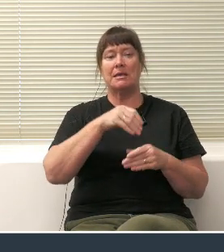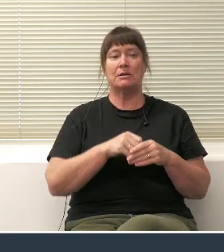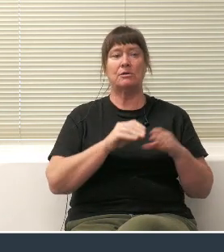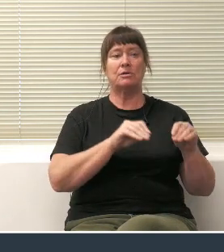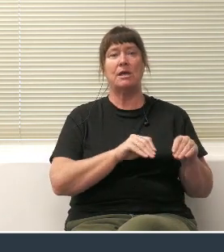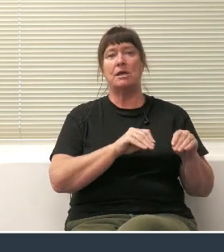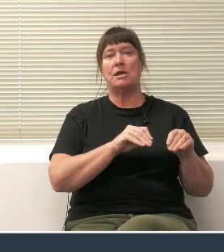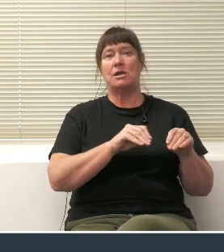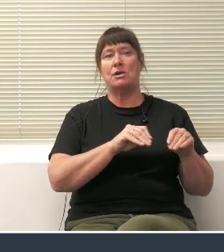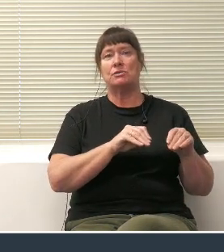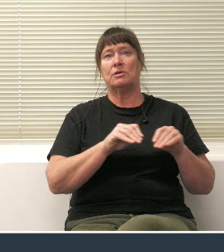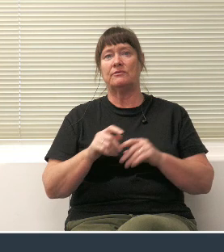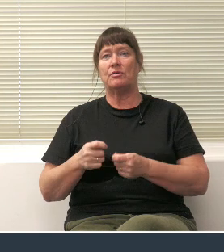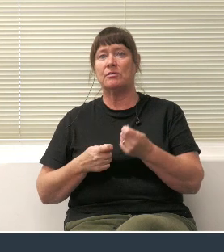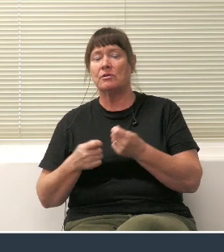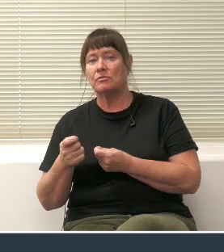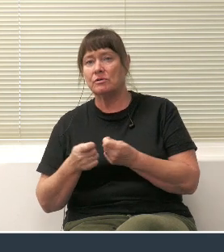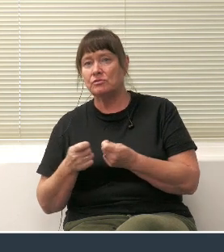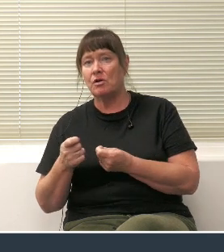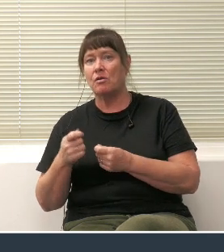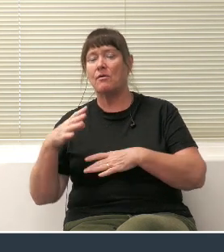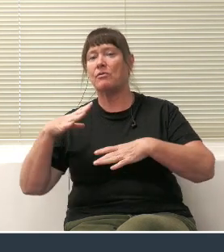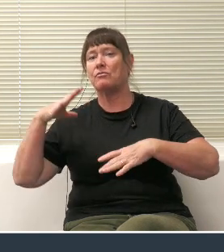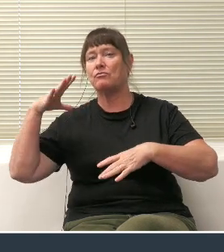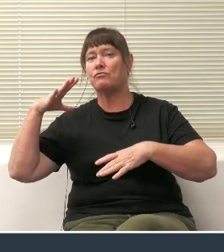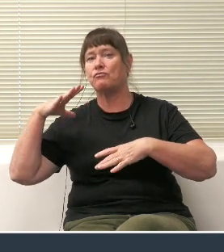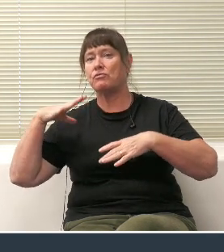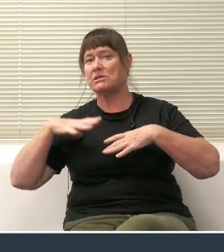the retirement housing assets to an external body?